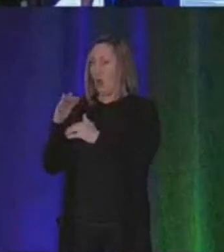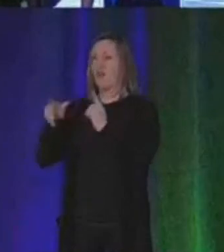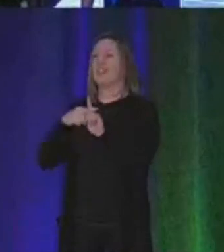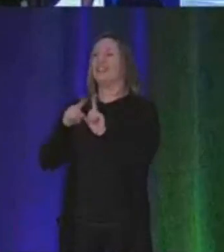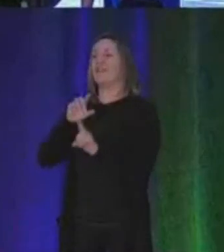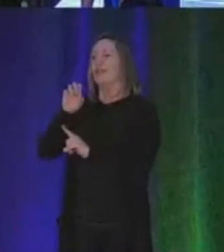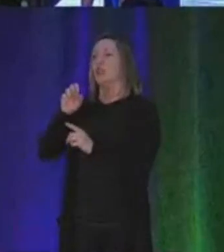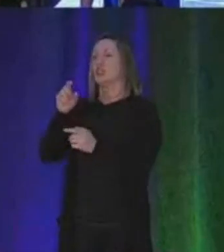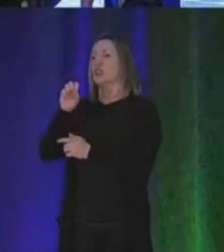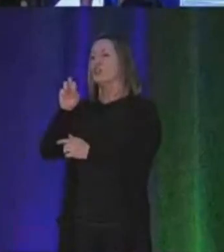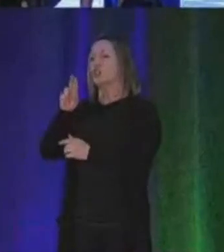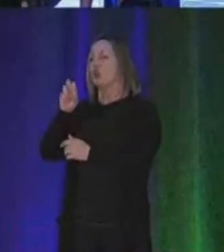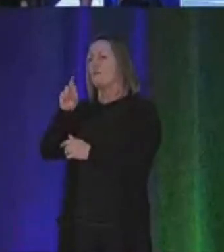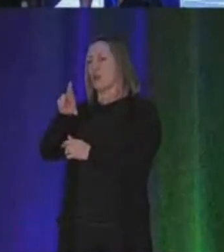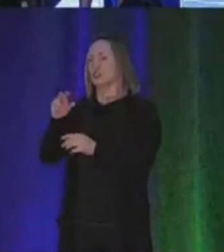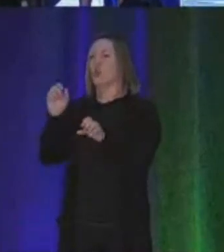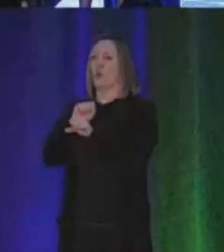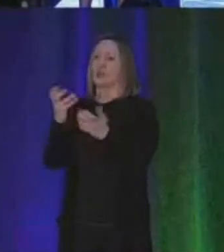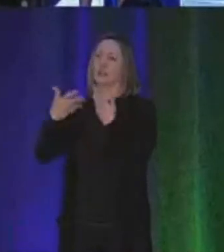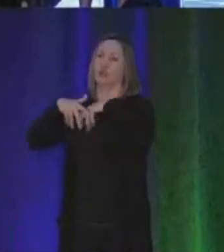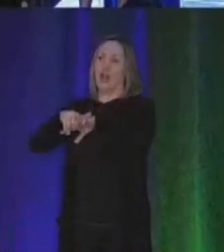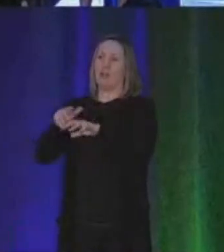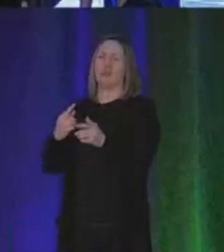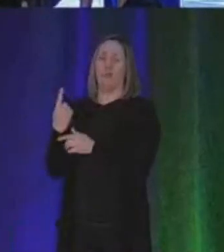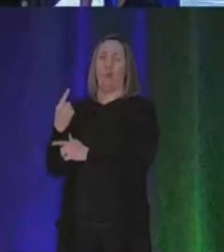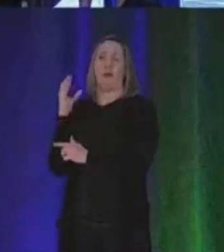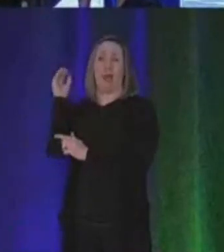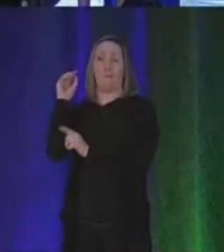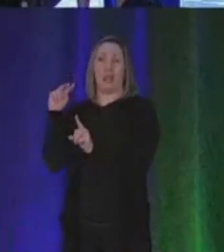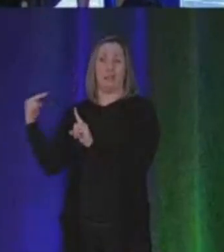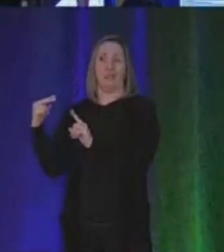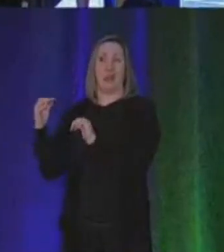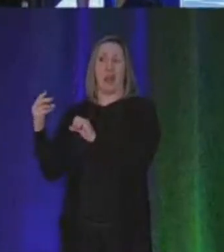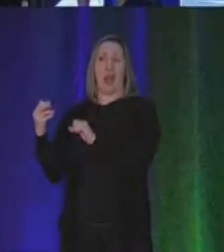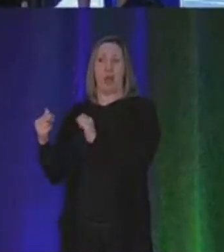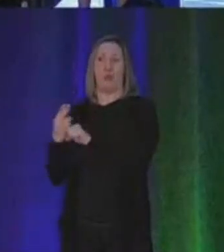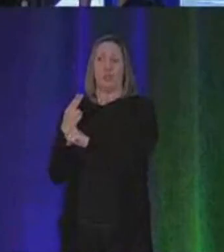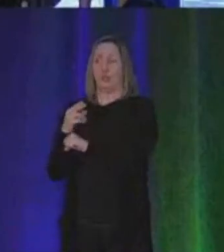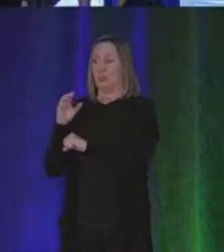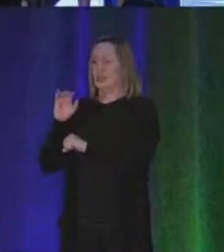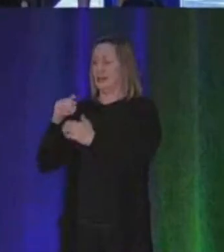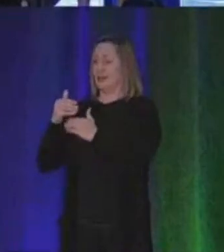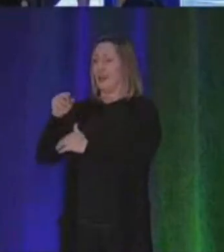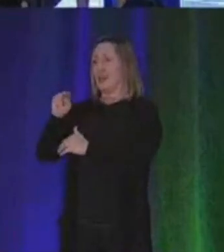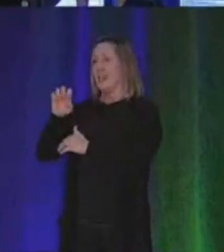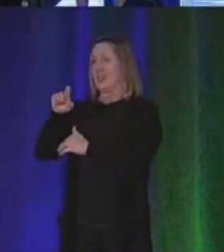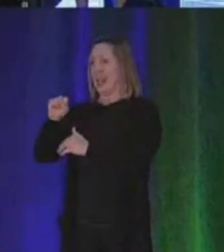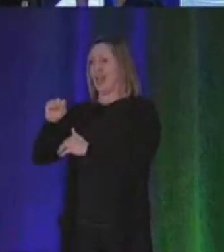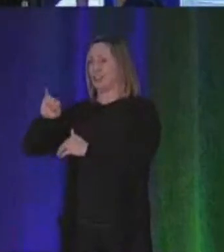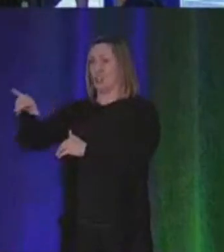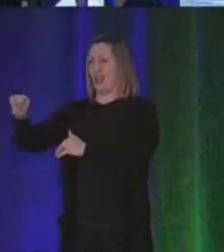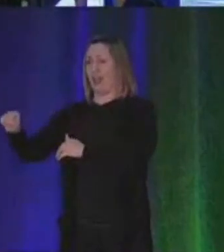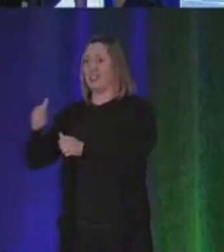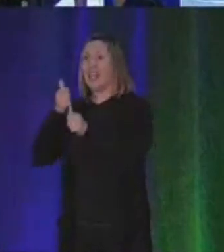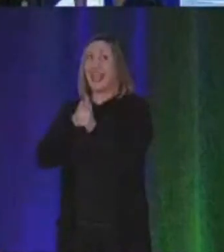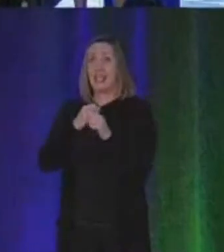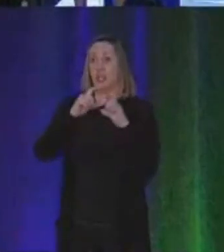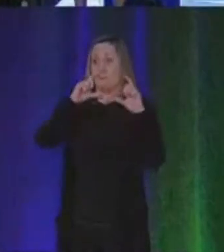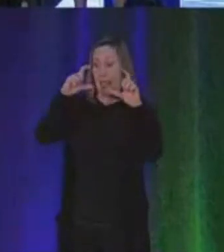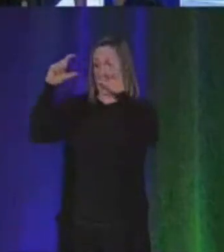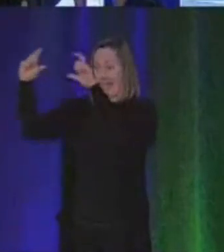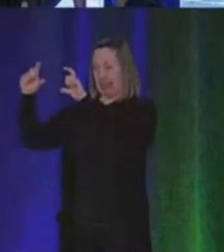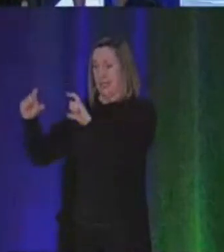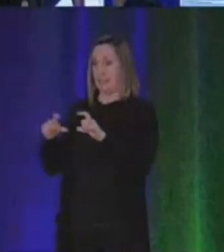just one opinion on how you can deploy Next.js, right? This is our flavor of deploying on AWS. Every single piece here, you could have made different